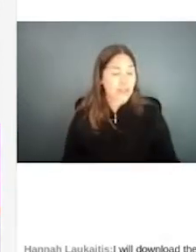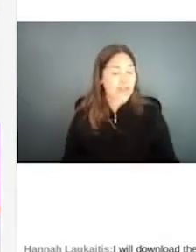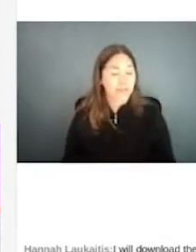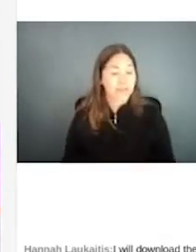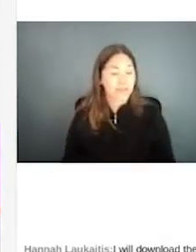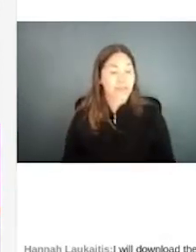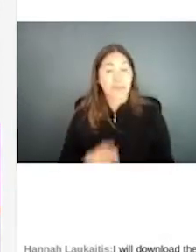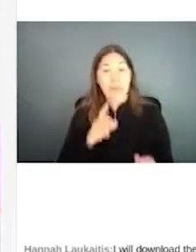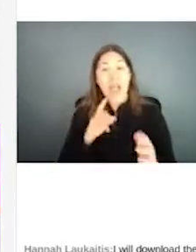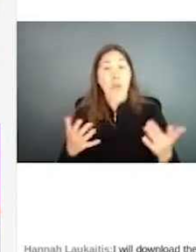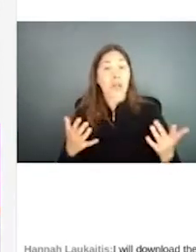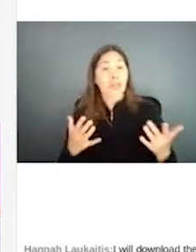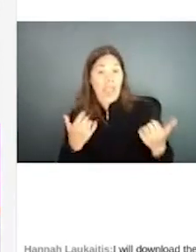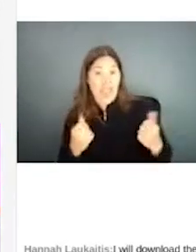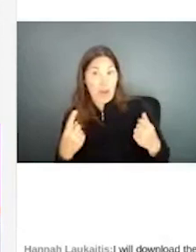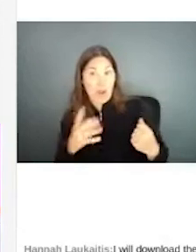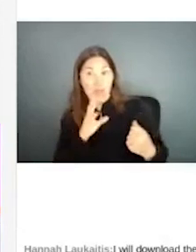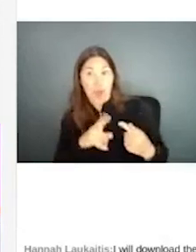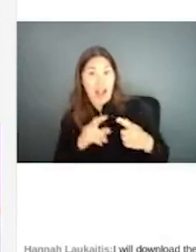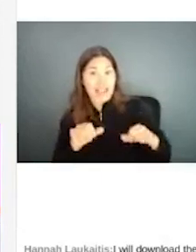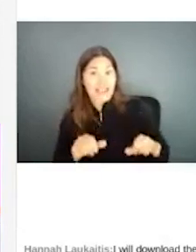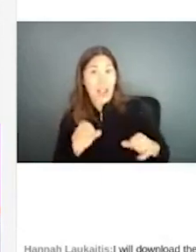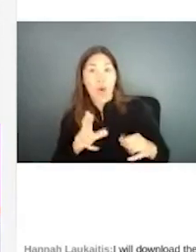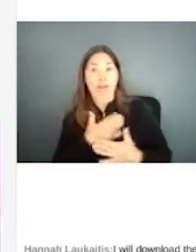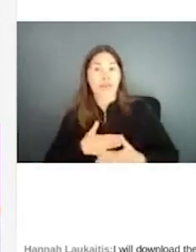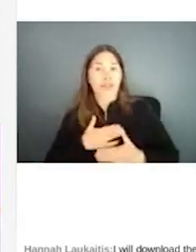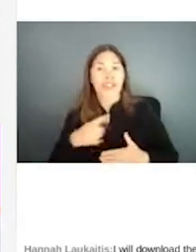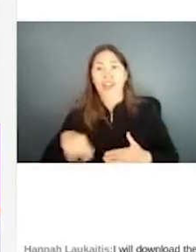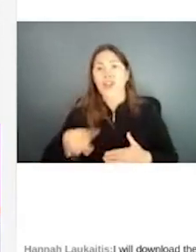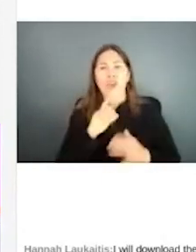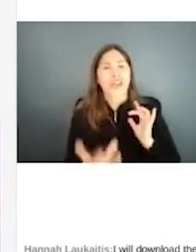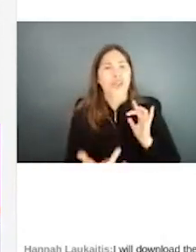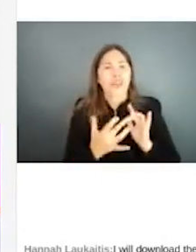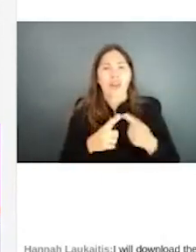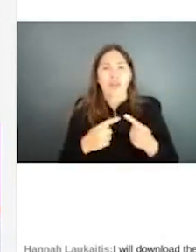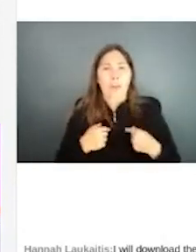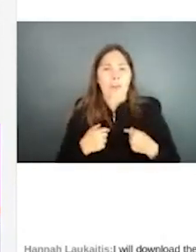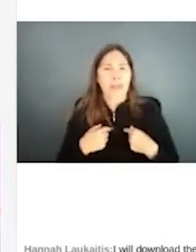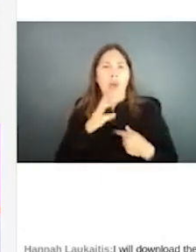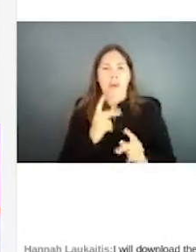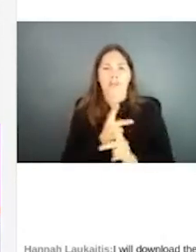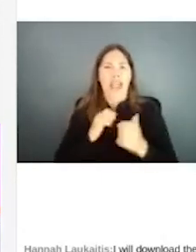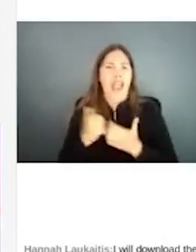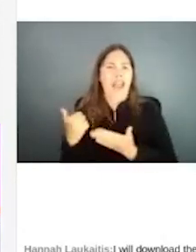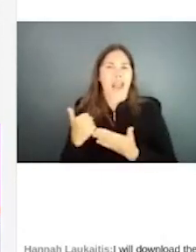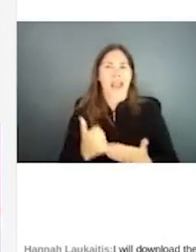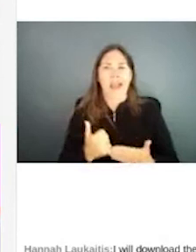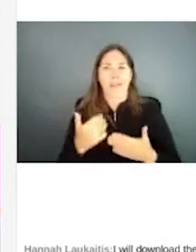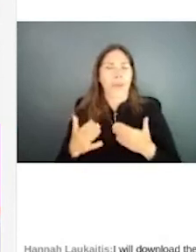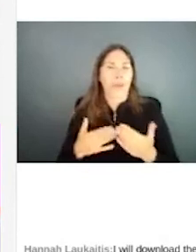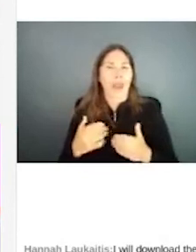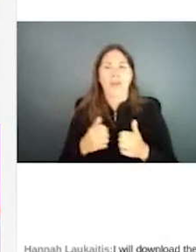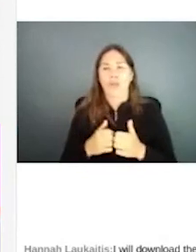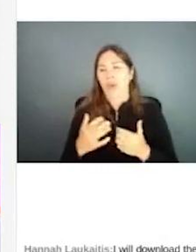I'll hang out for anyone else who wants to talk. Otherwise, I appreciate you all, and just reach out and we'll figure out how to help whoever with